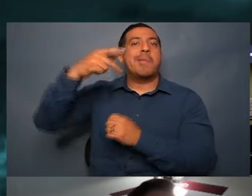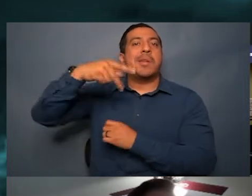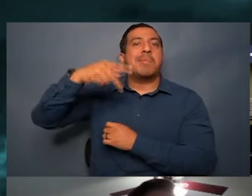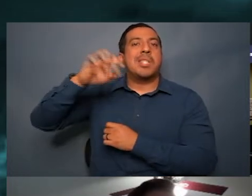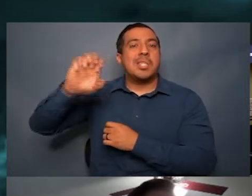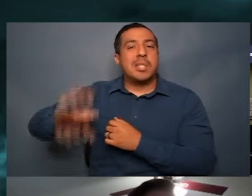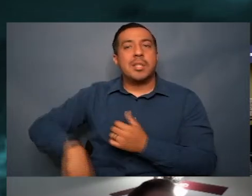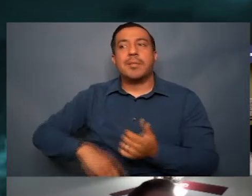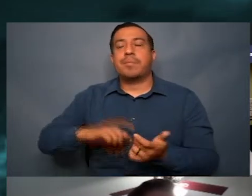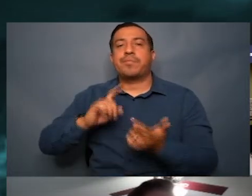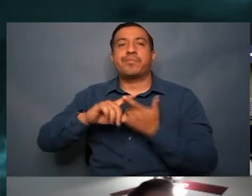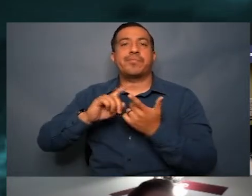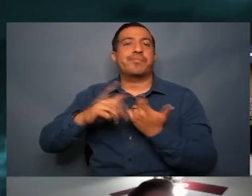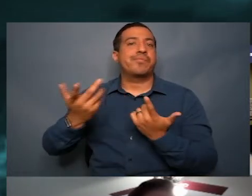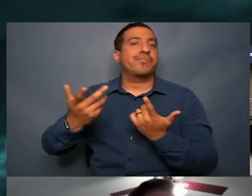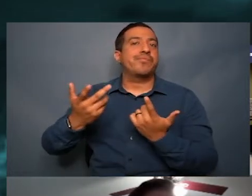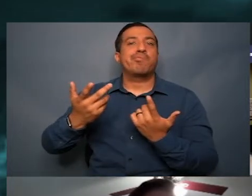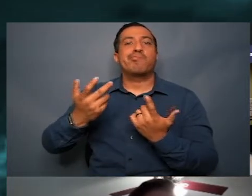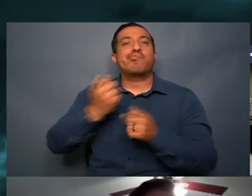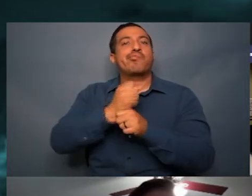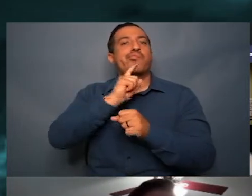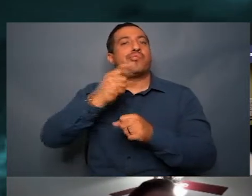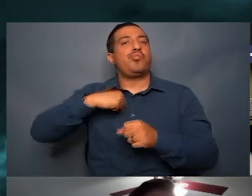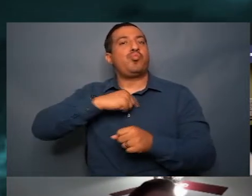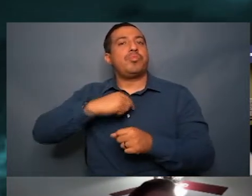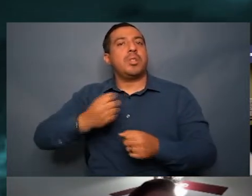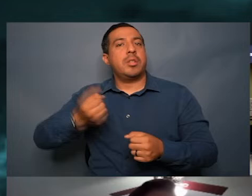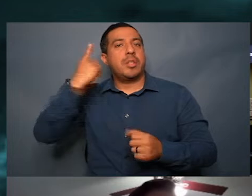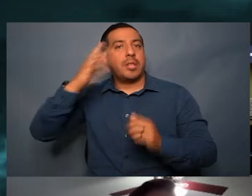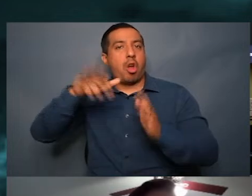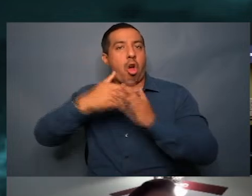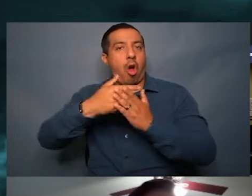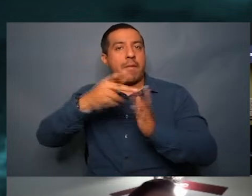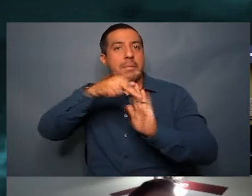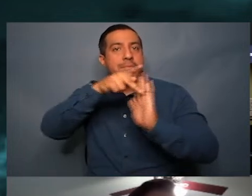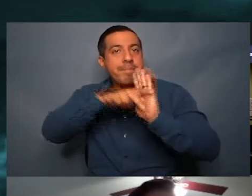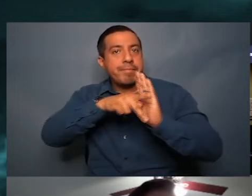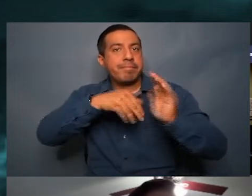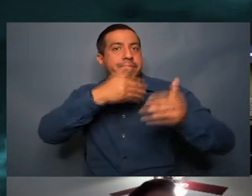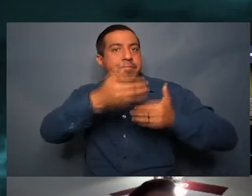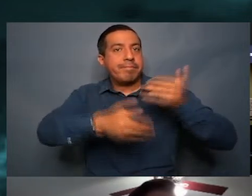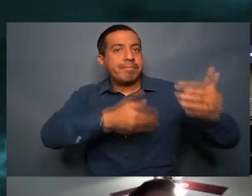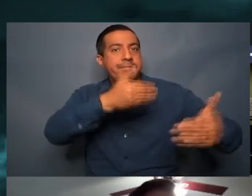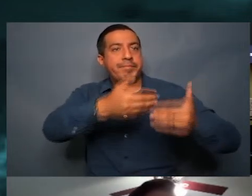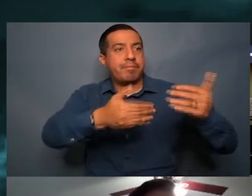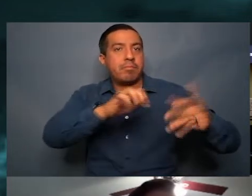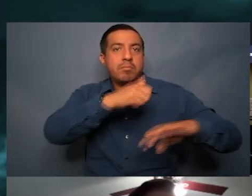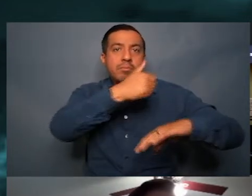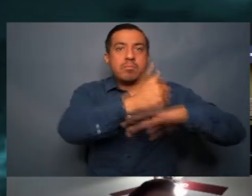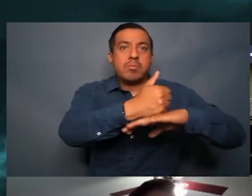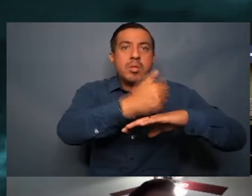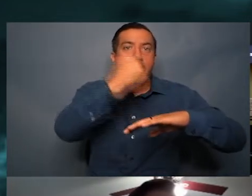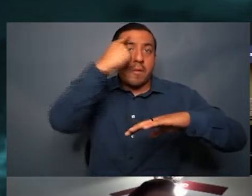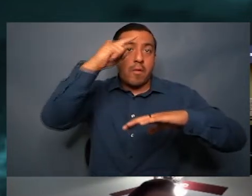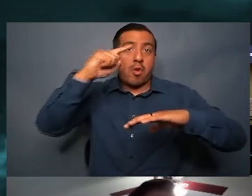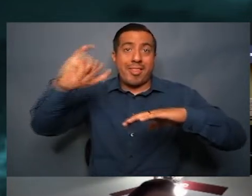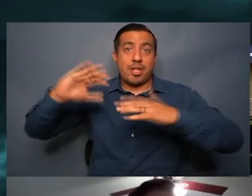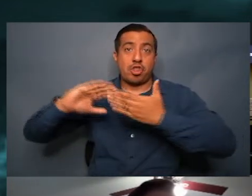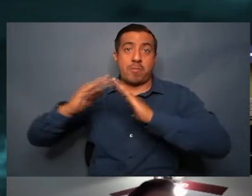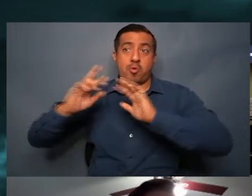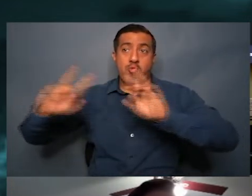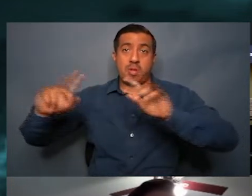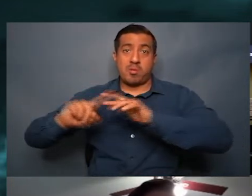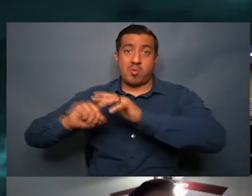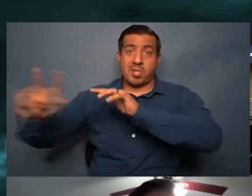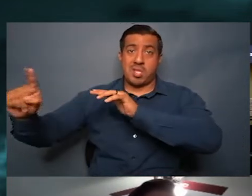and making sure that we understand the protocols are in place, especially for our evacuating communities that are